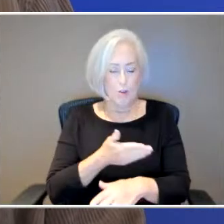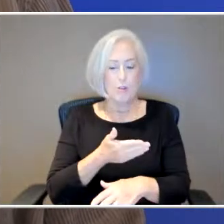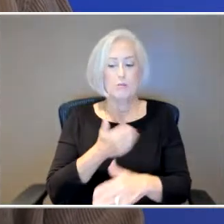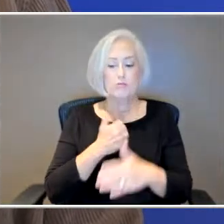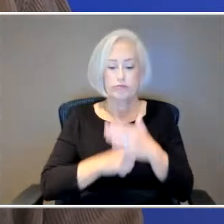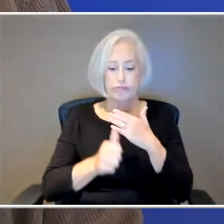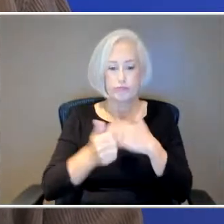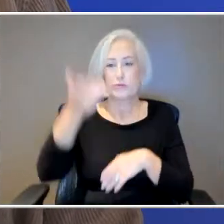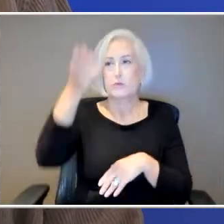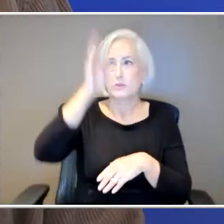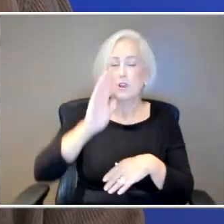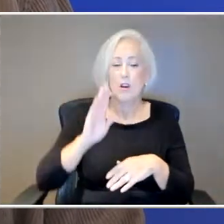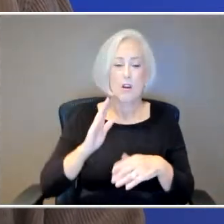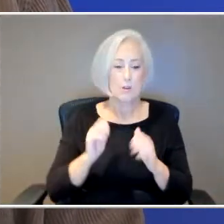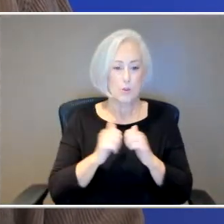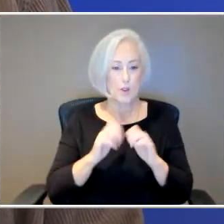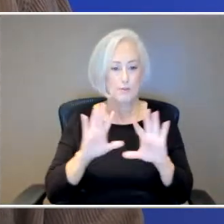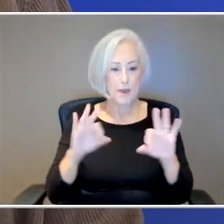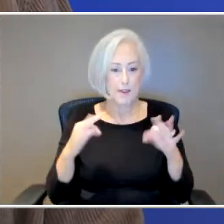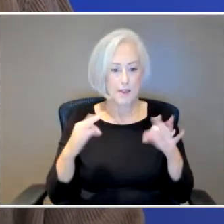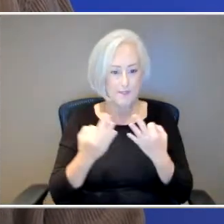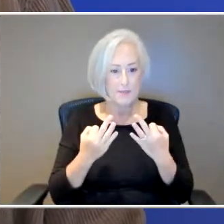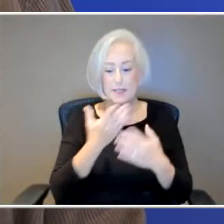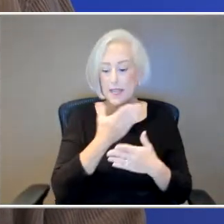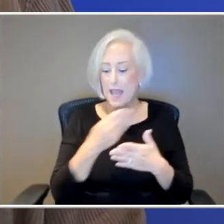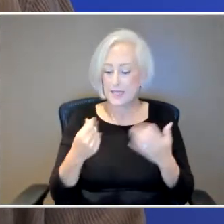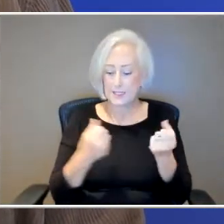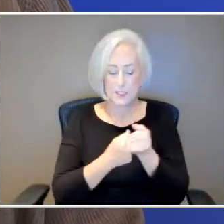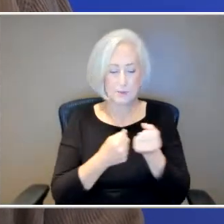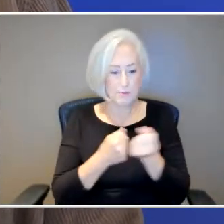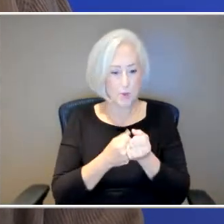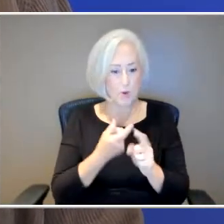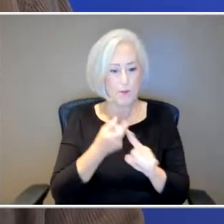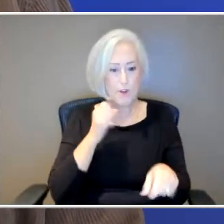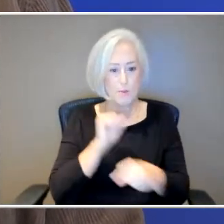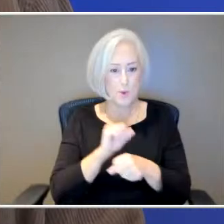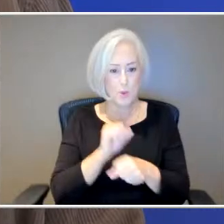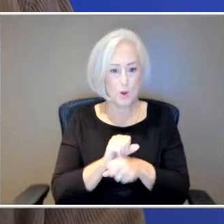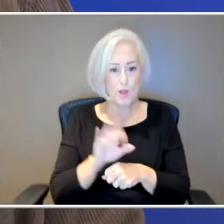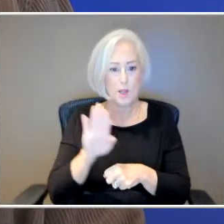with my family and the support from where I work at Blue Springs High School,